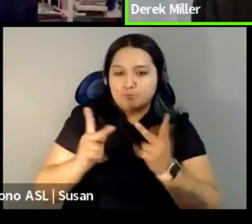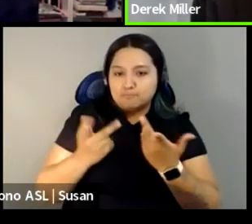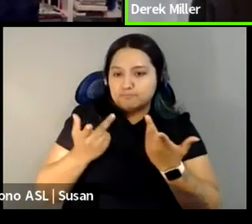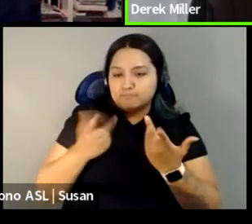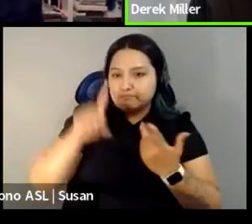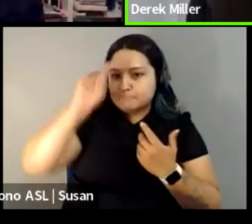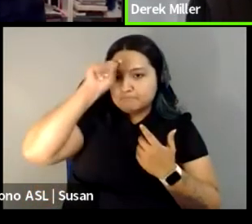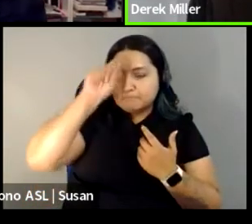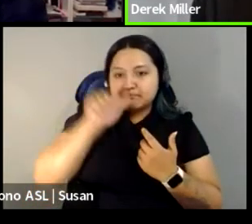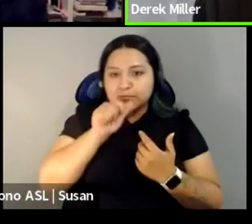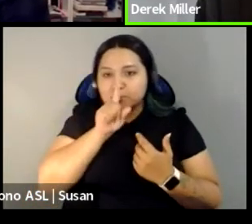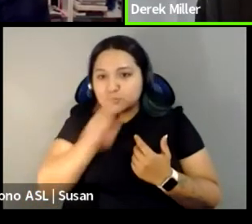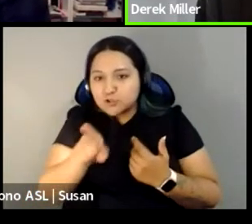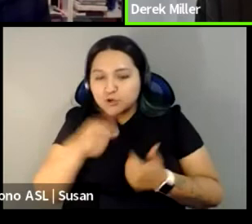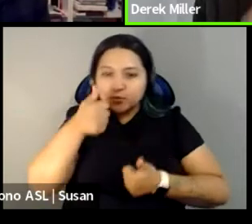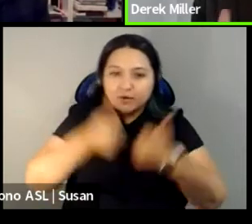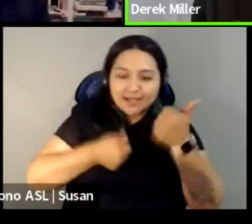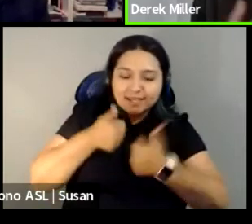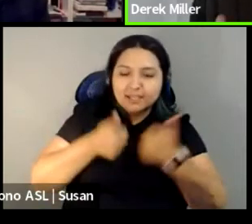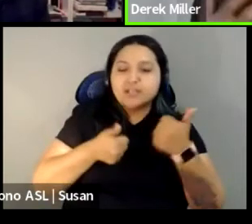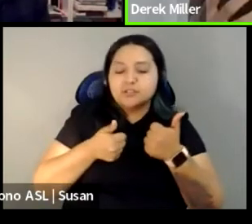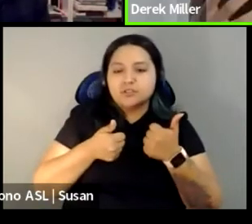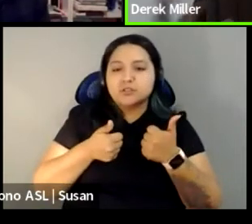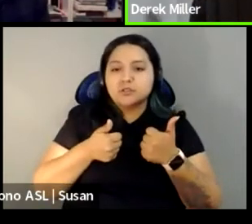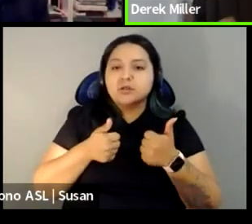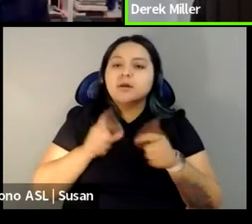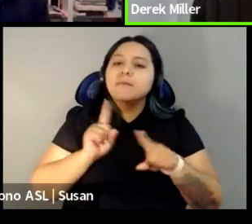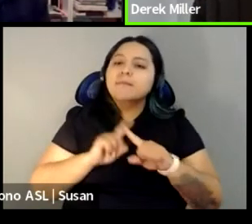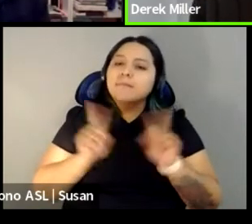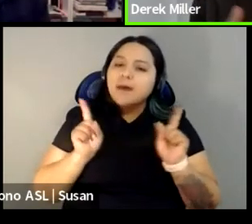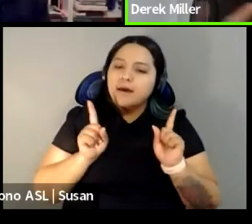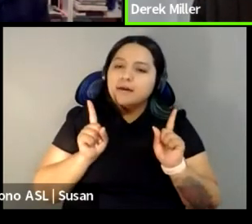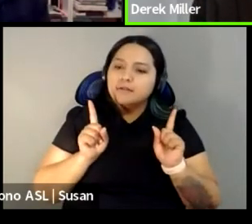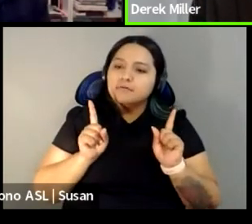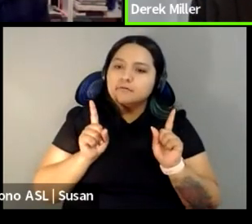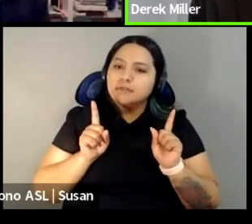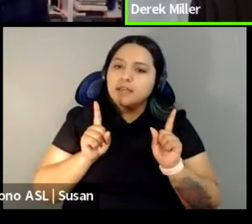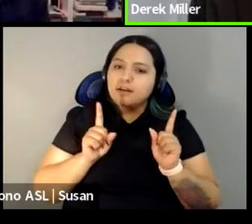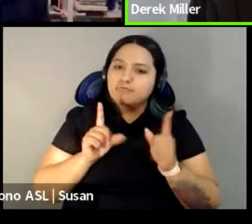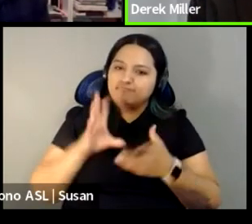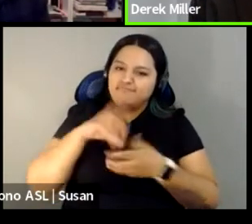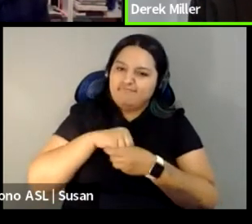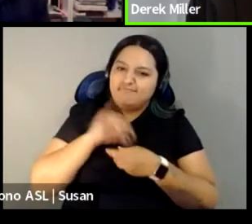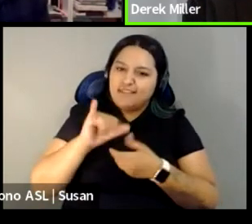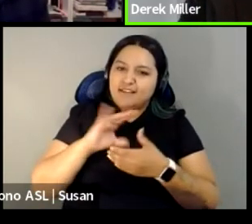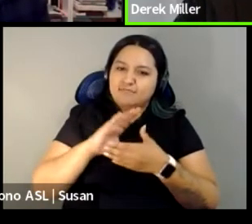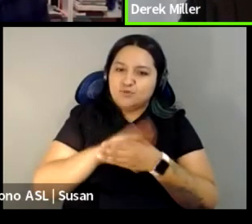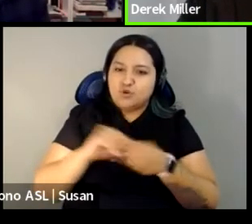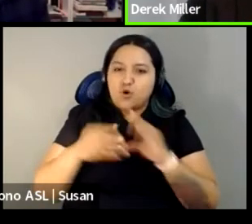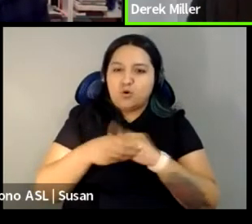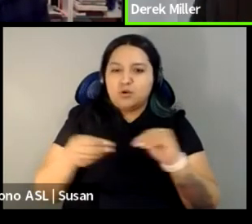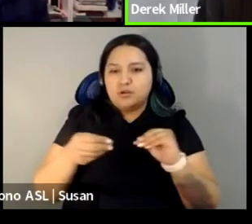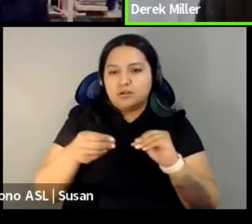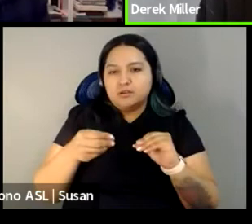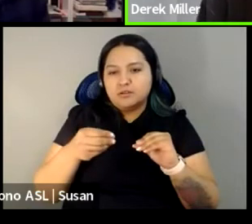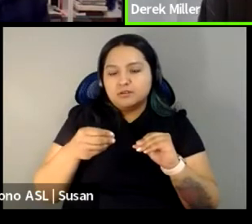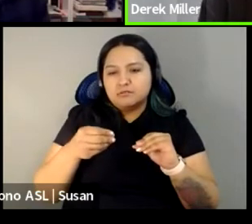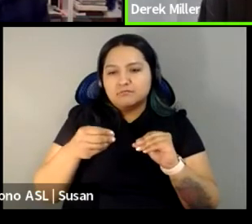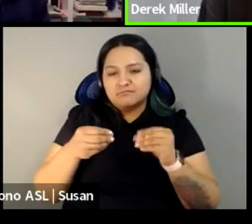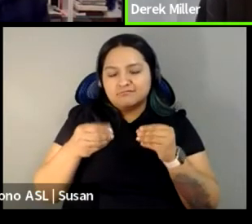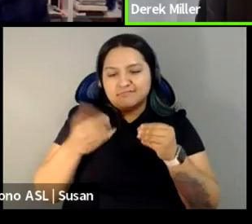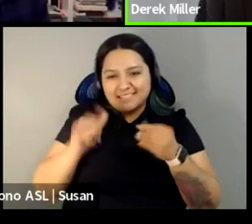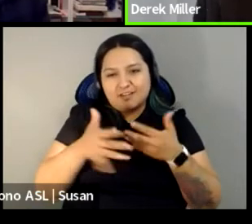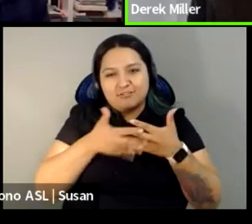out in wonderful detail, but they linger over the story of the remaining 60, 70 years after